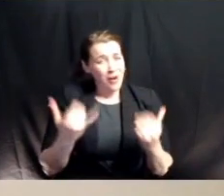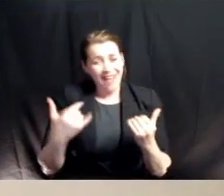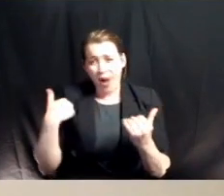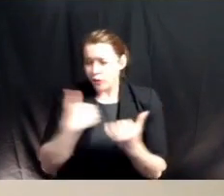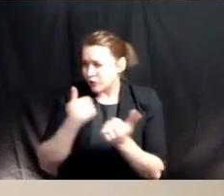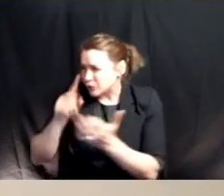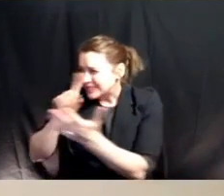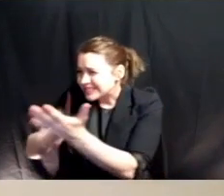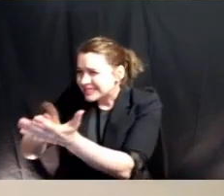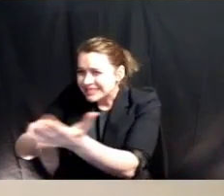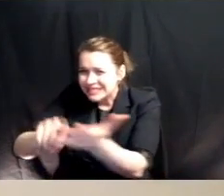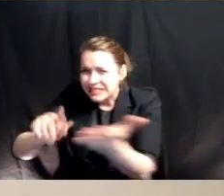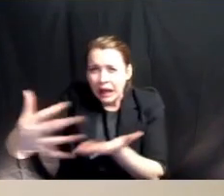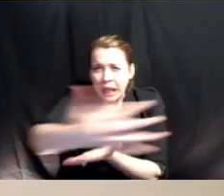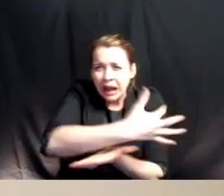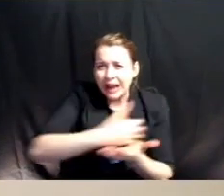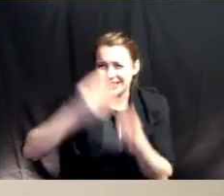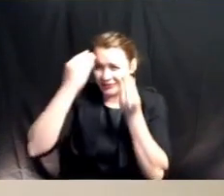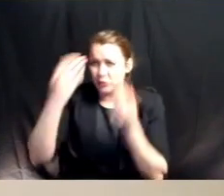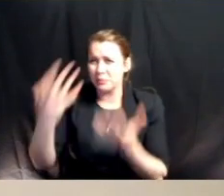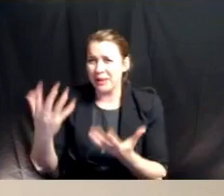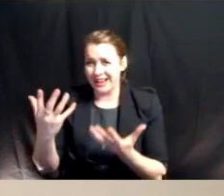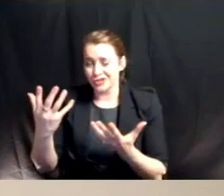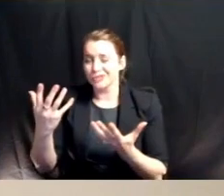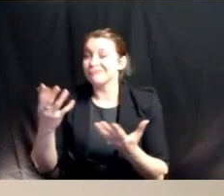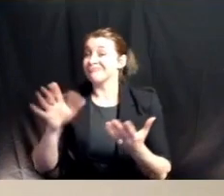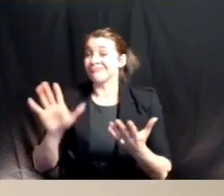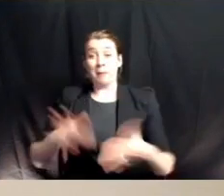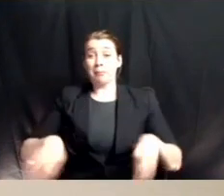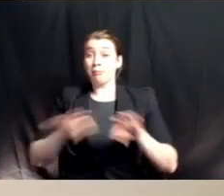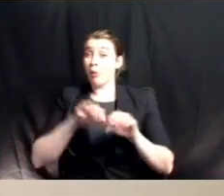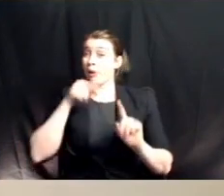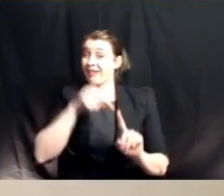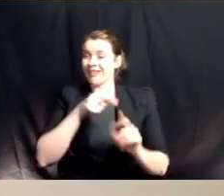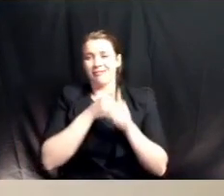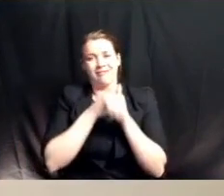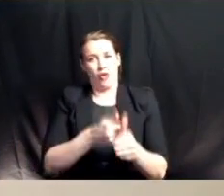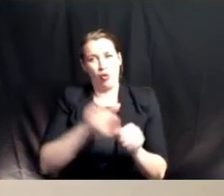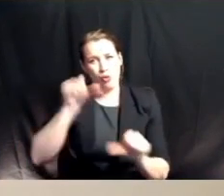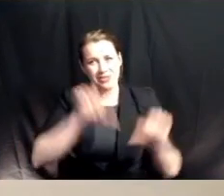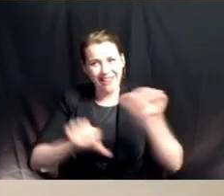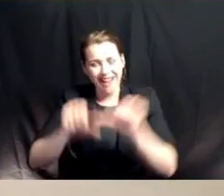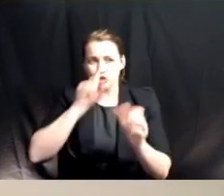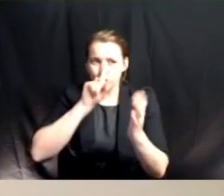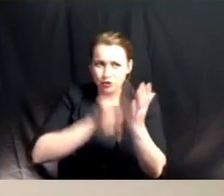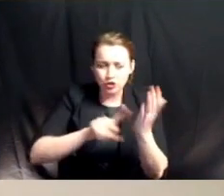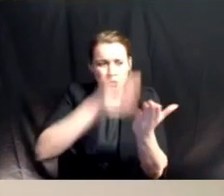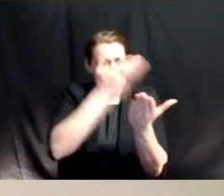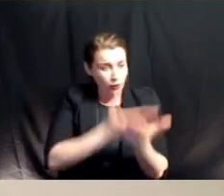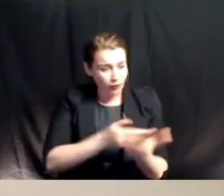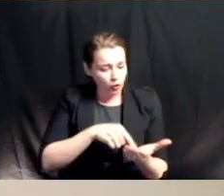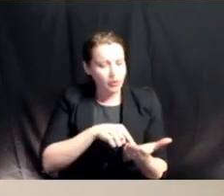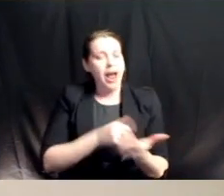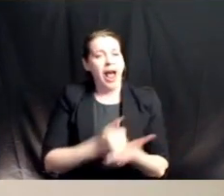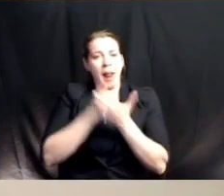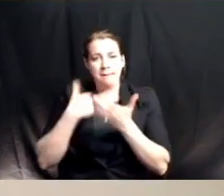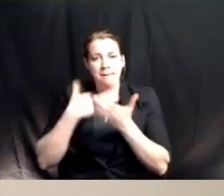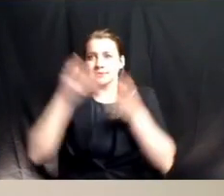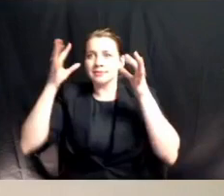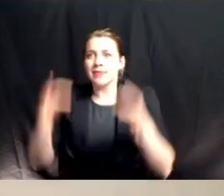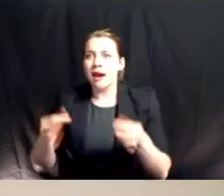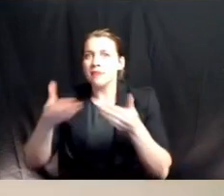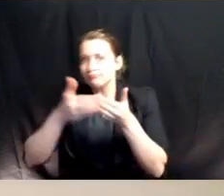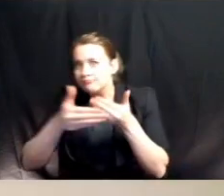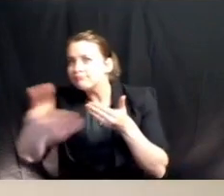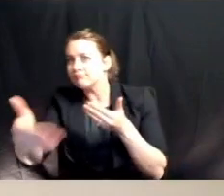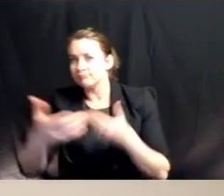that's why we have to follow the science and keep learning to make the best informed decisions that we can. And